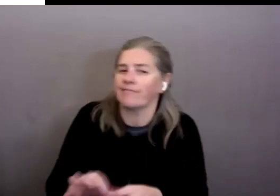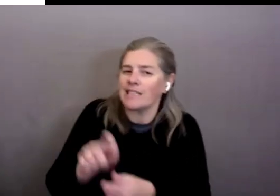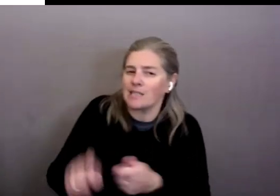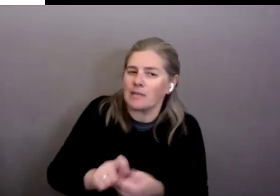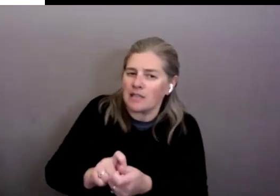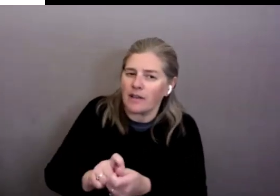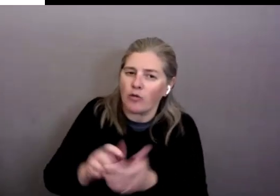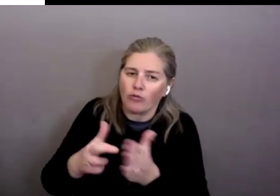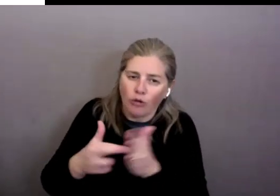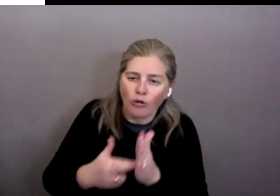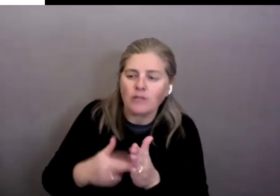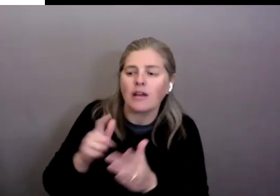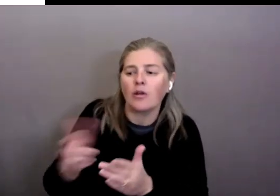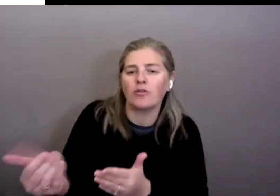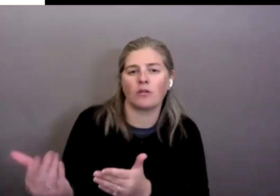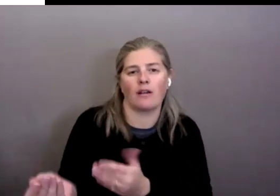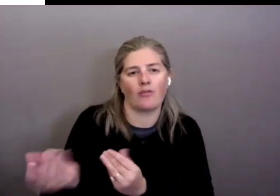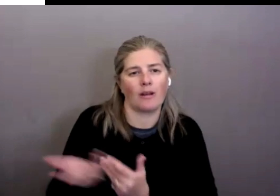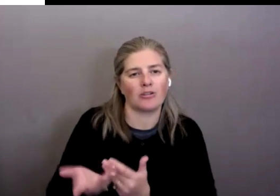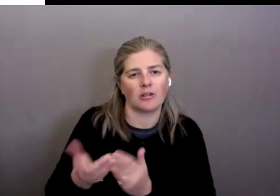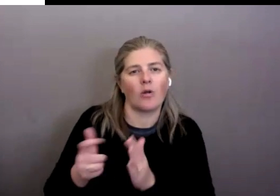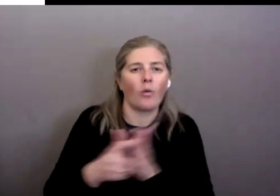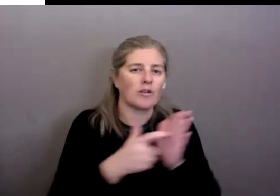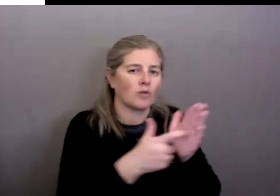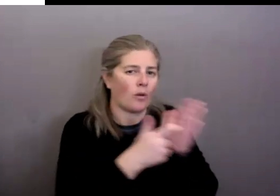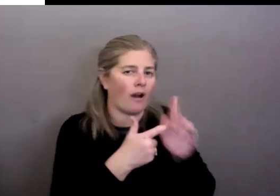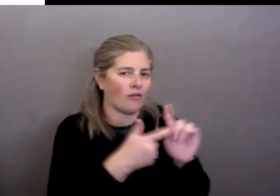provide information as required under 306A.